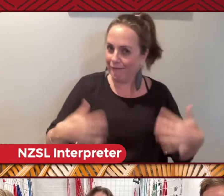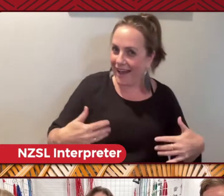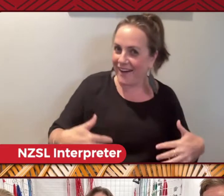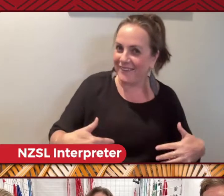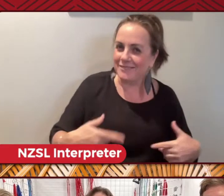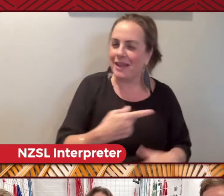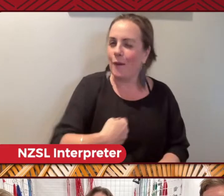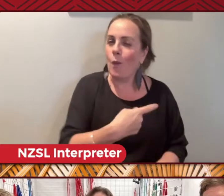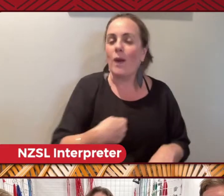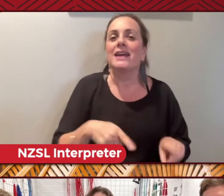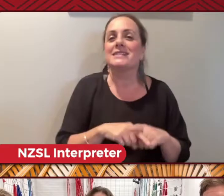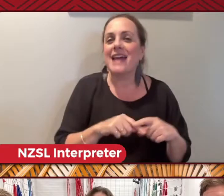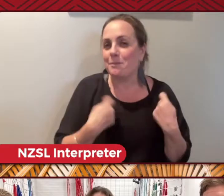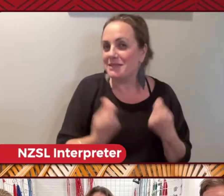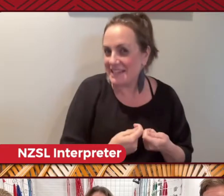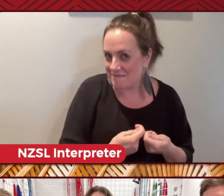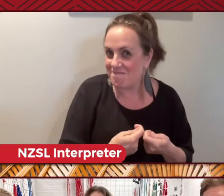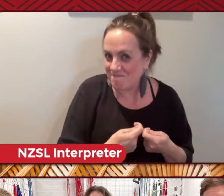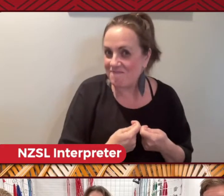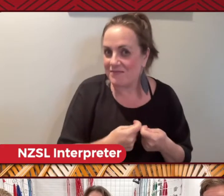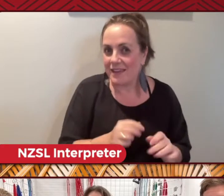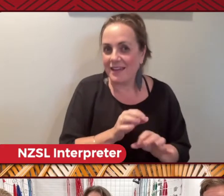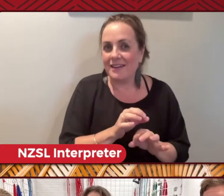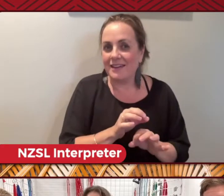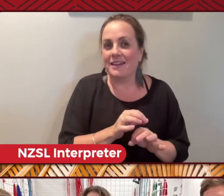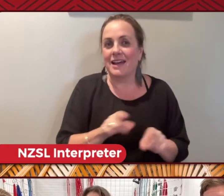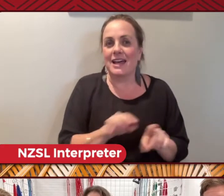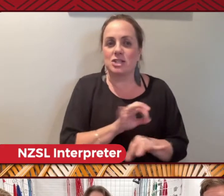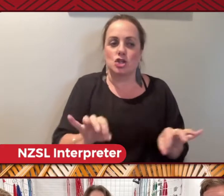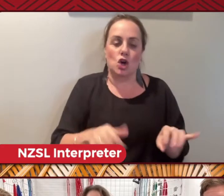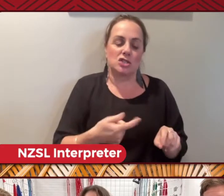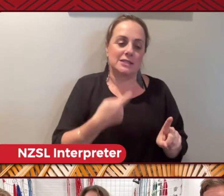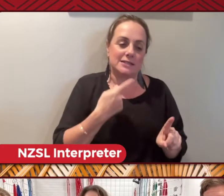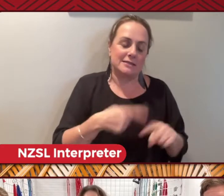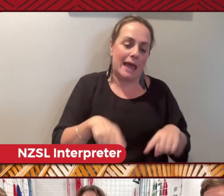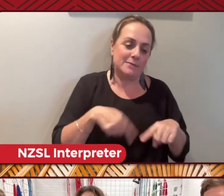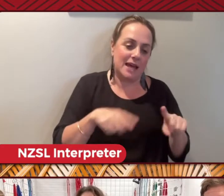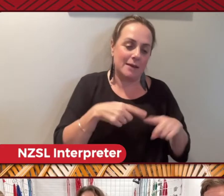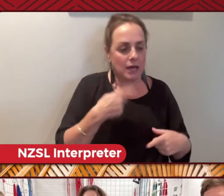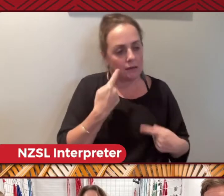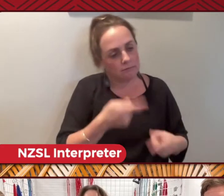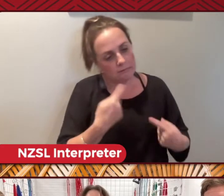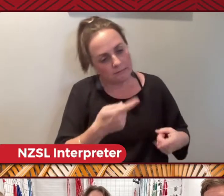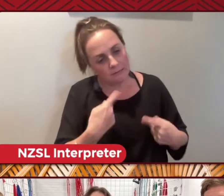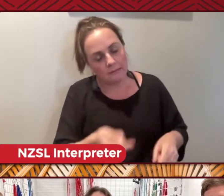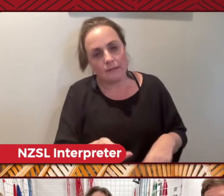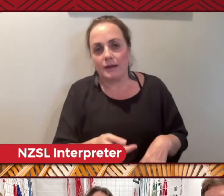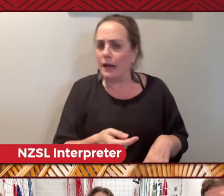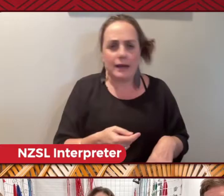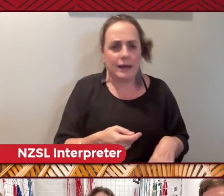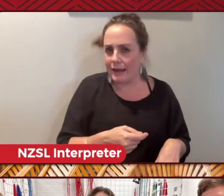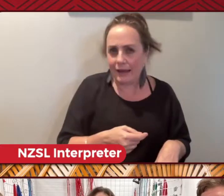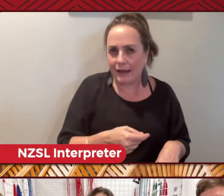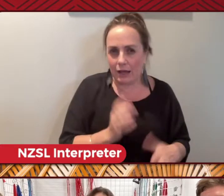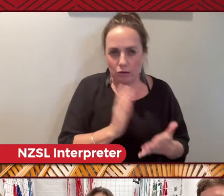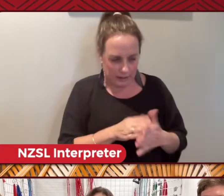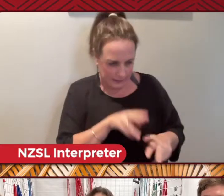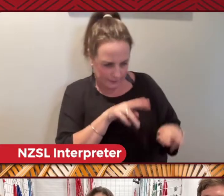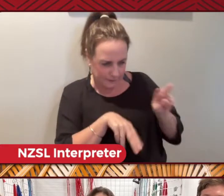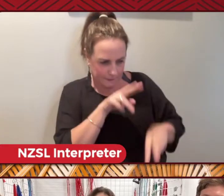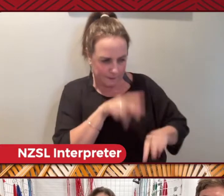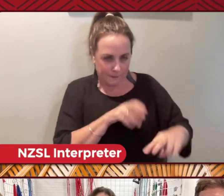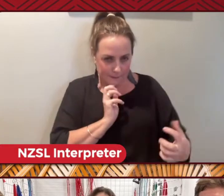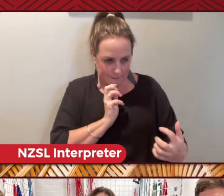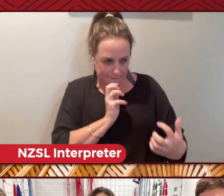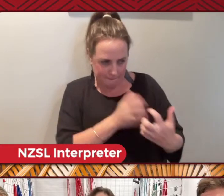team and this isn't just prescriptive reading off a table or reading off a card or following a policy. This is about